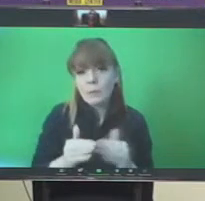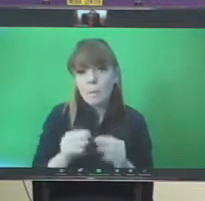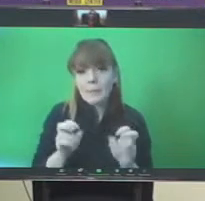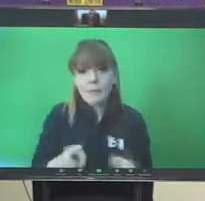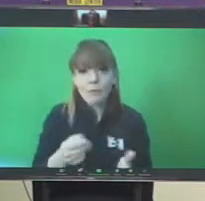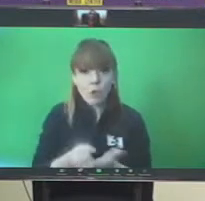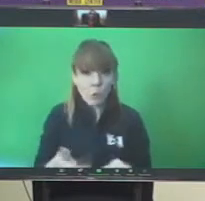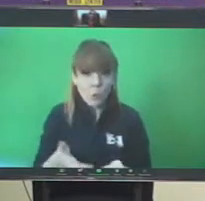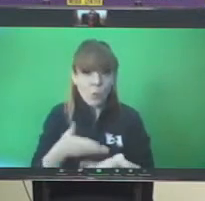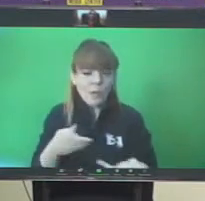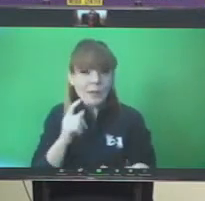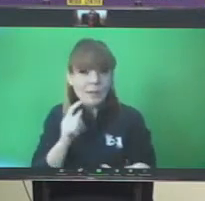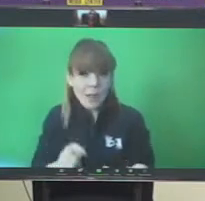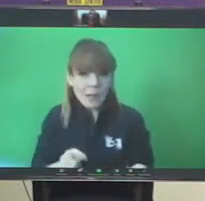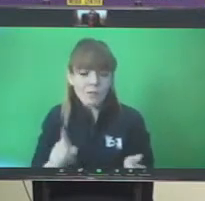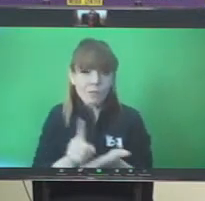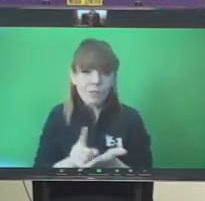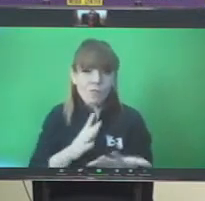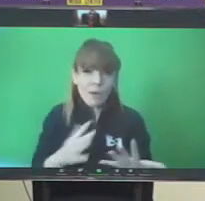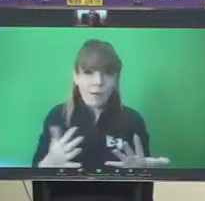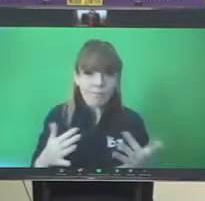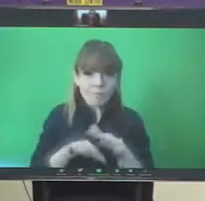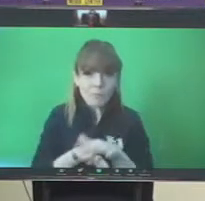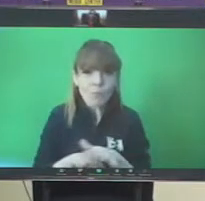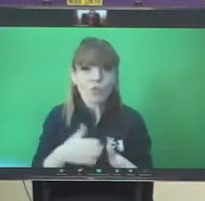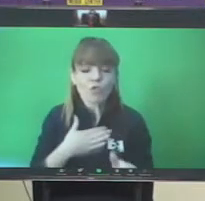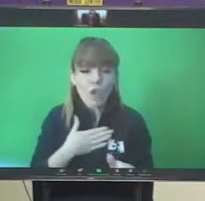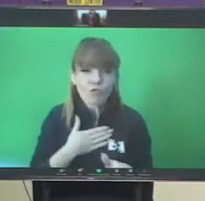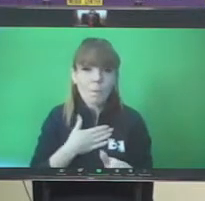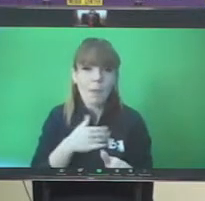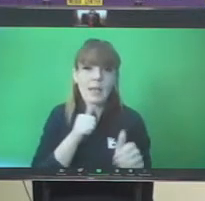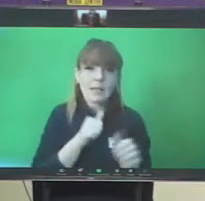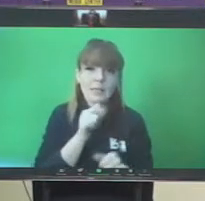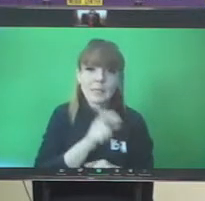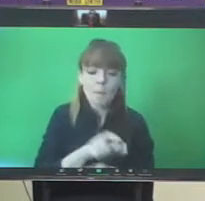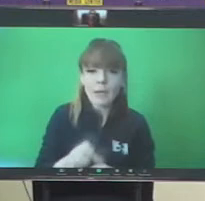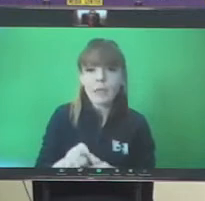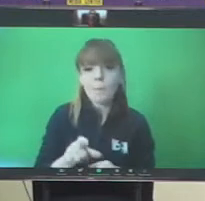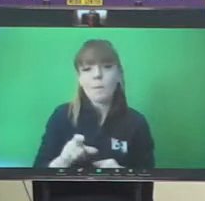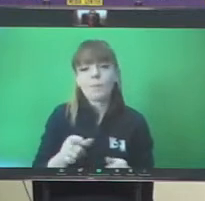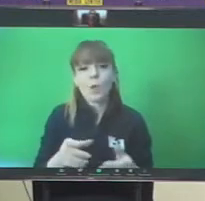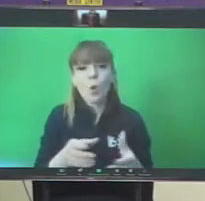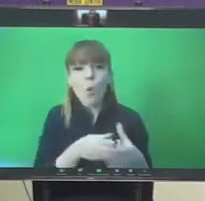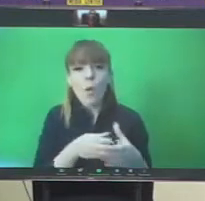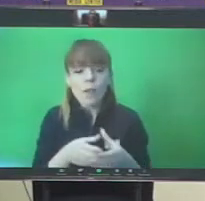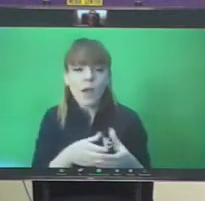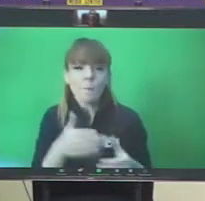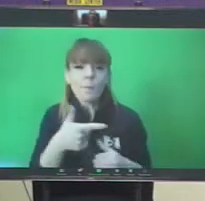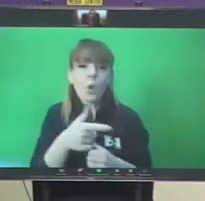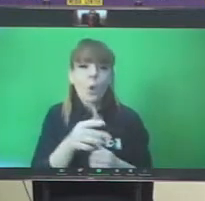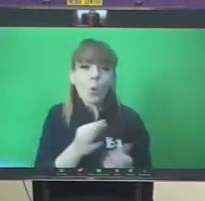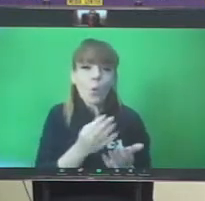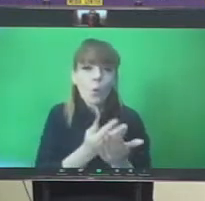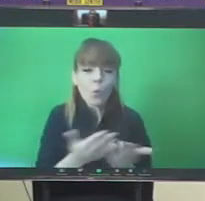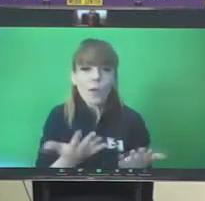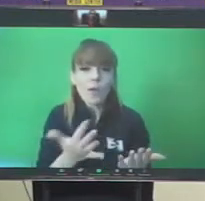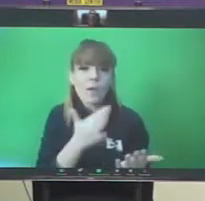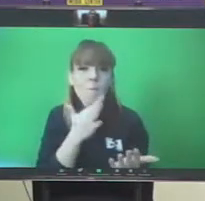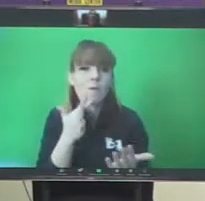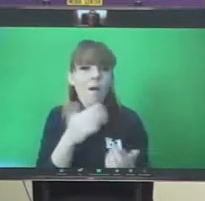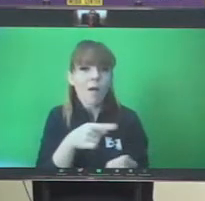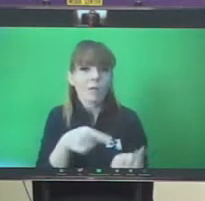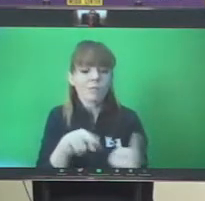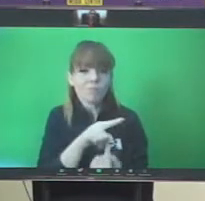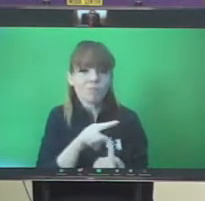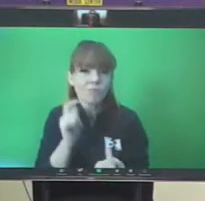specialist with us, it should be done in cooperation with civil sector, with the experts who work